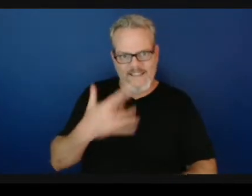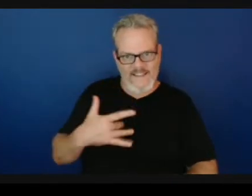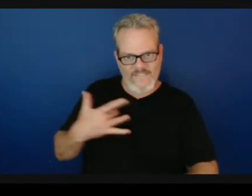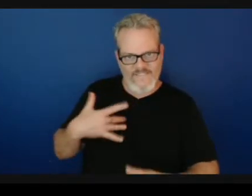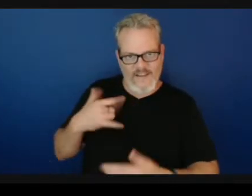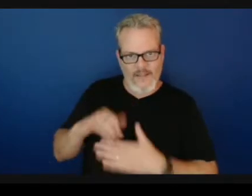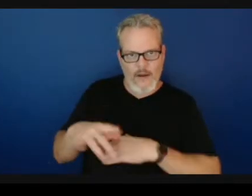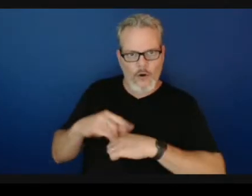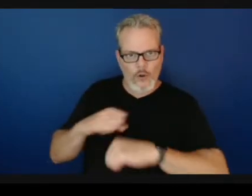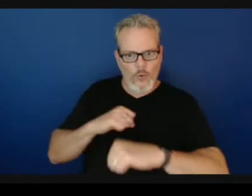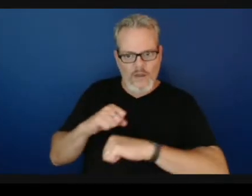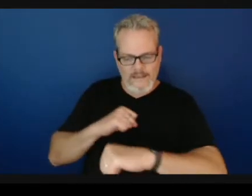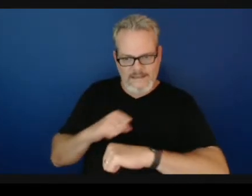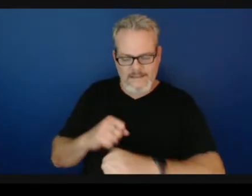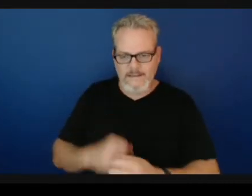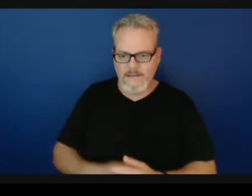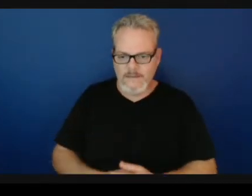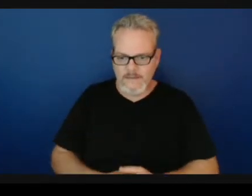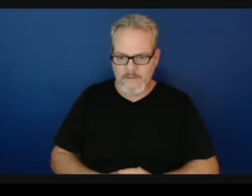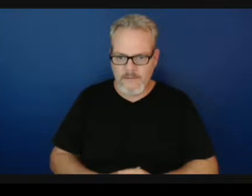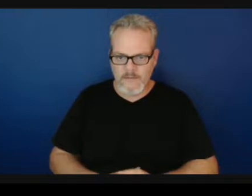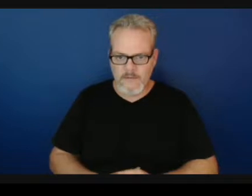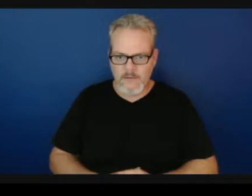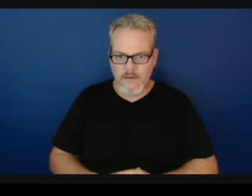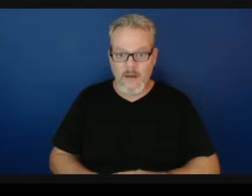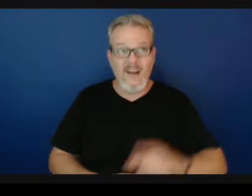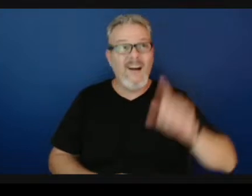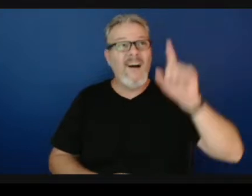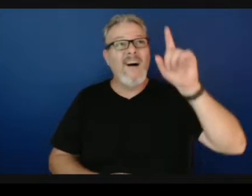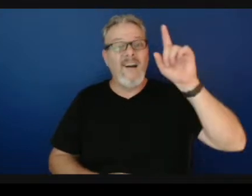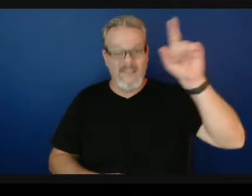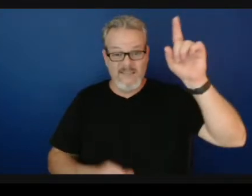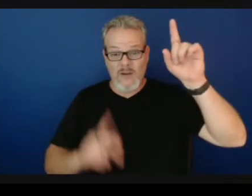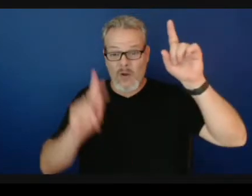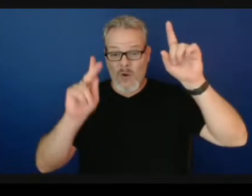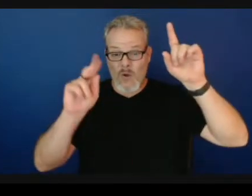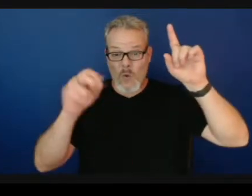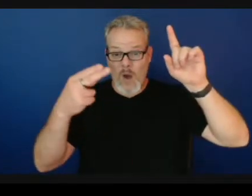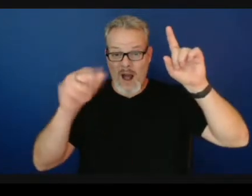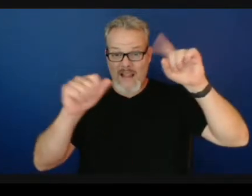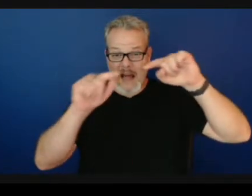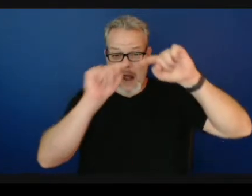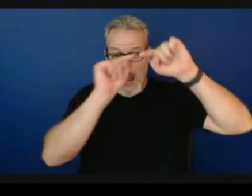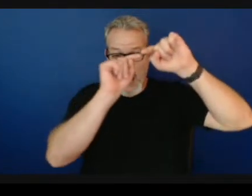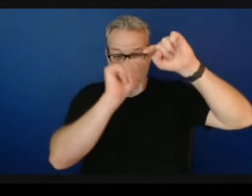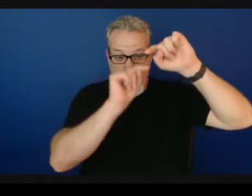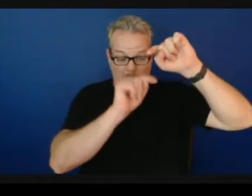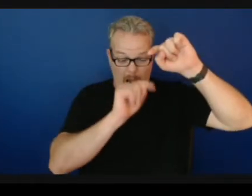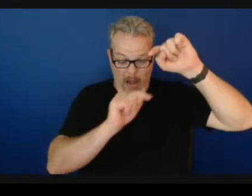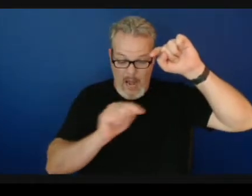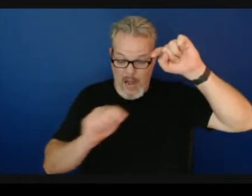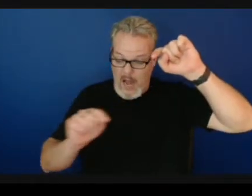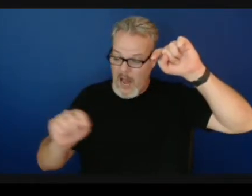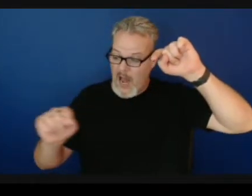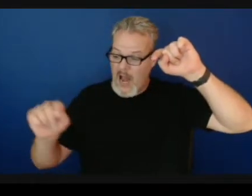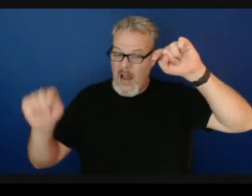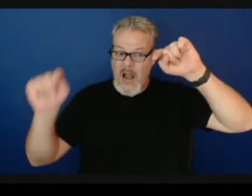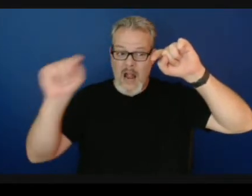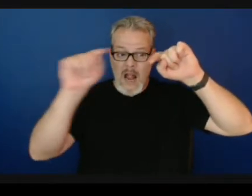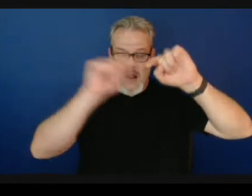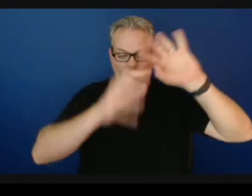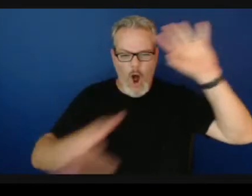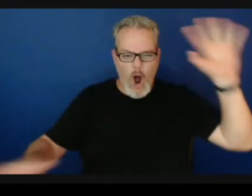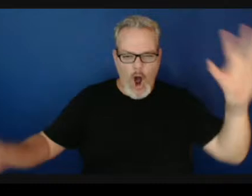that earthquake actually happening. So fell all the way to Kohala, you see, all the way around, almost fully all the way around the island here.